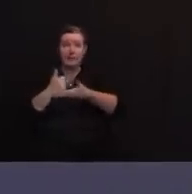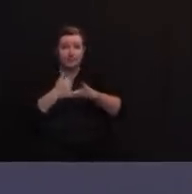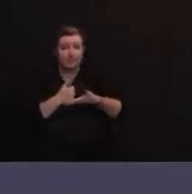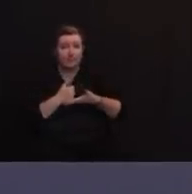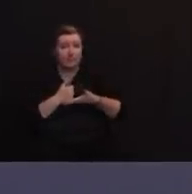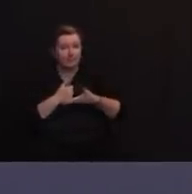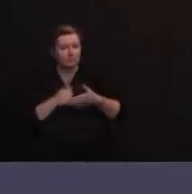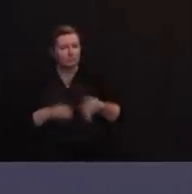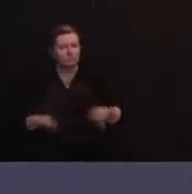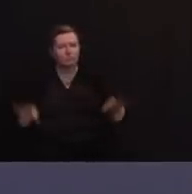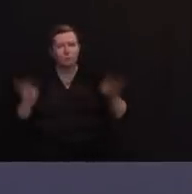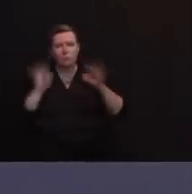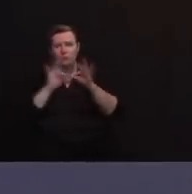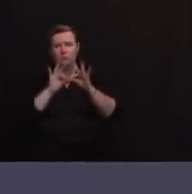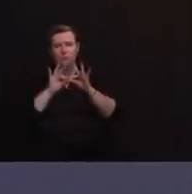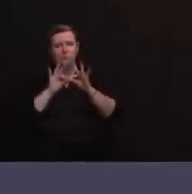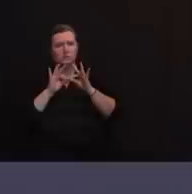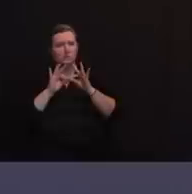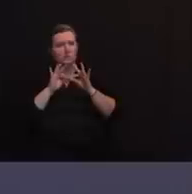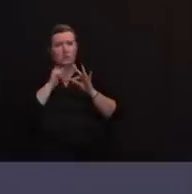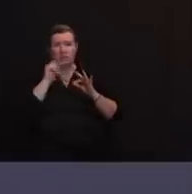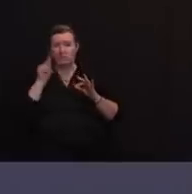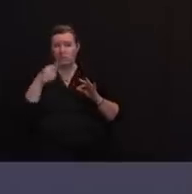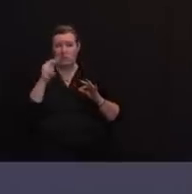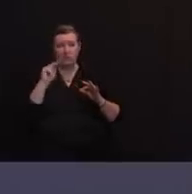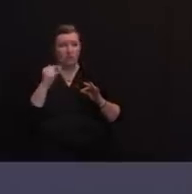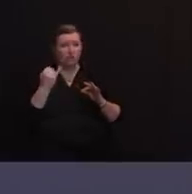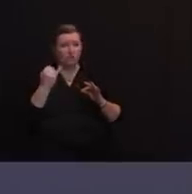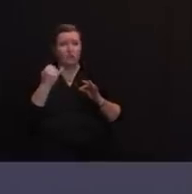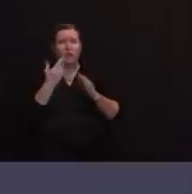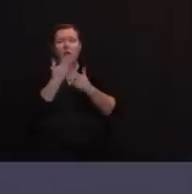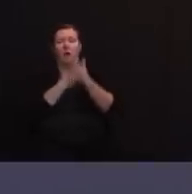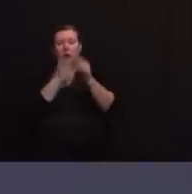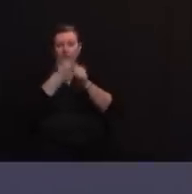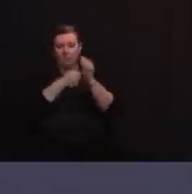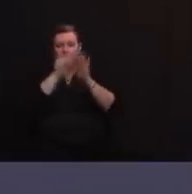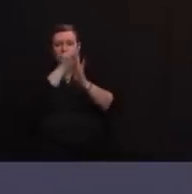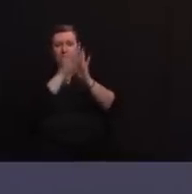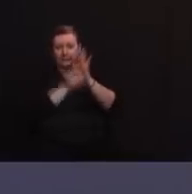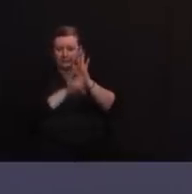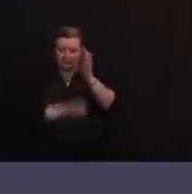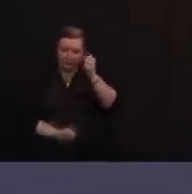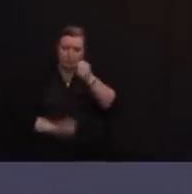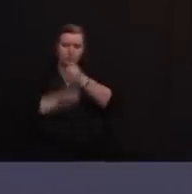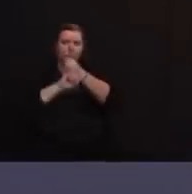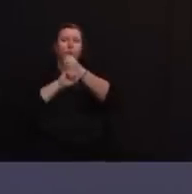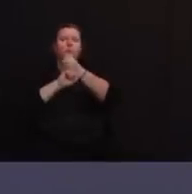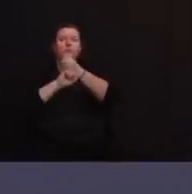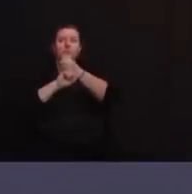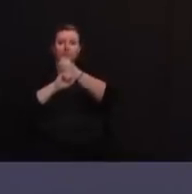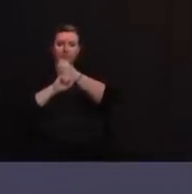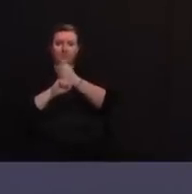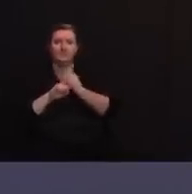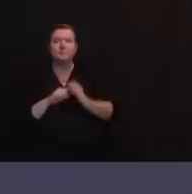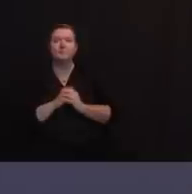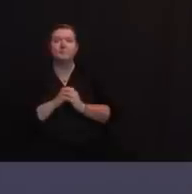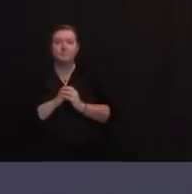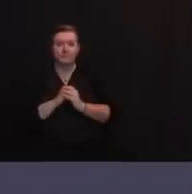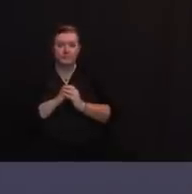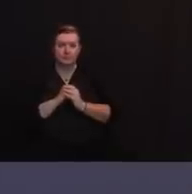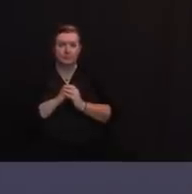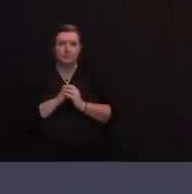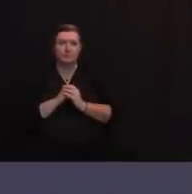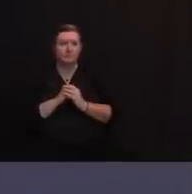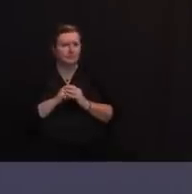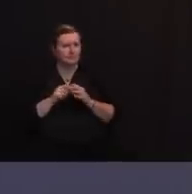as it is for every American state. I think the likelihood that shovels go into the ground sooner on things like the Gateway